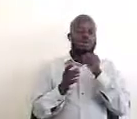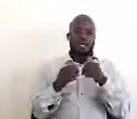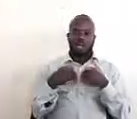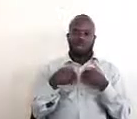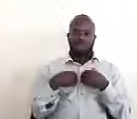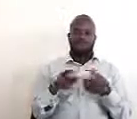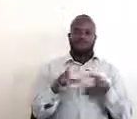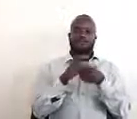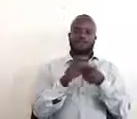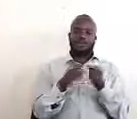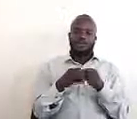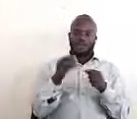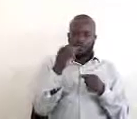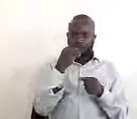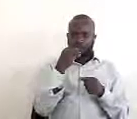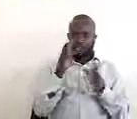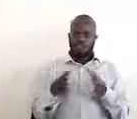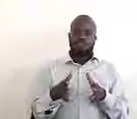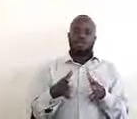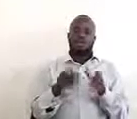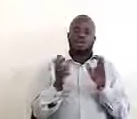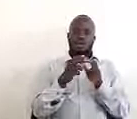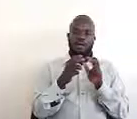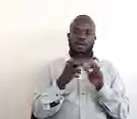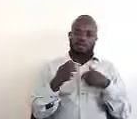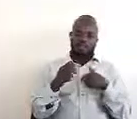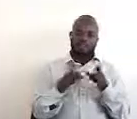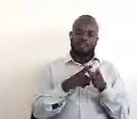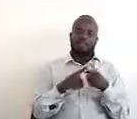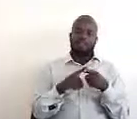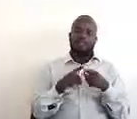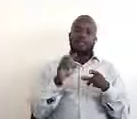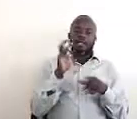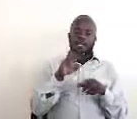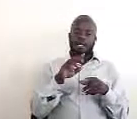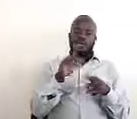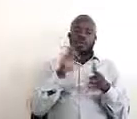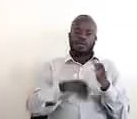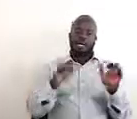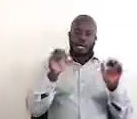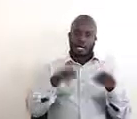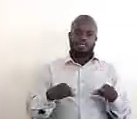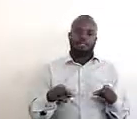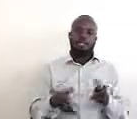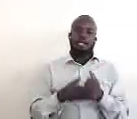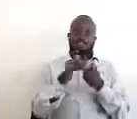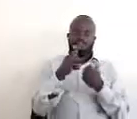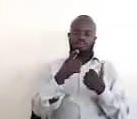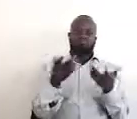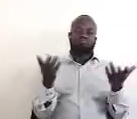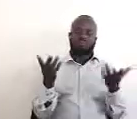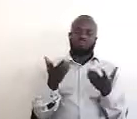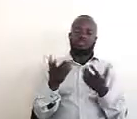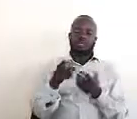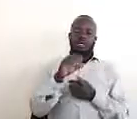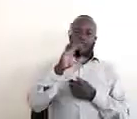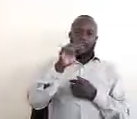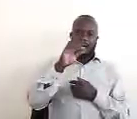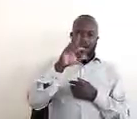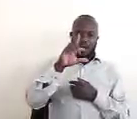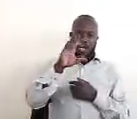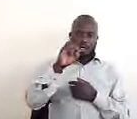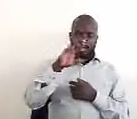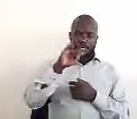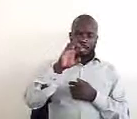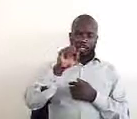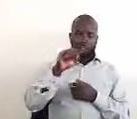doesn't have connections with nutritionists, contact me and I'll see what I can find for you wherever you are. Okay,